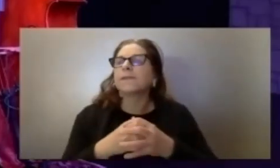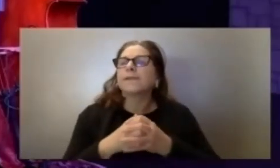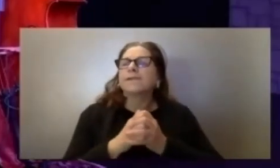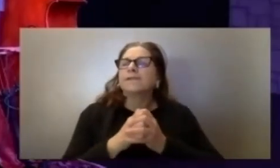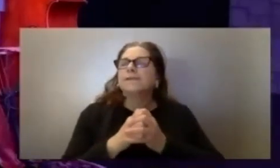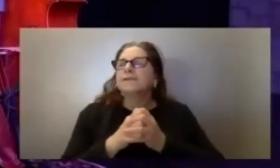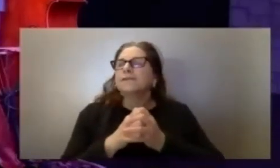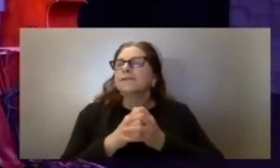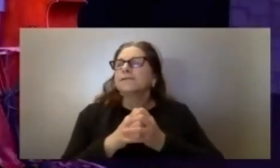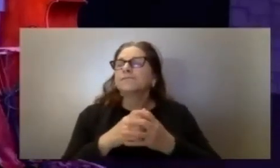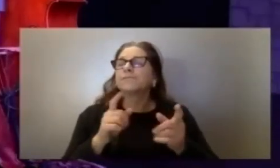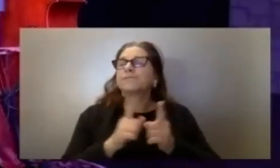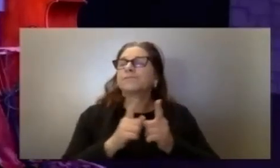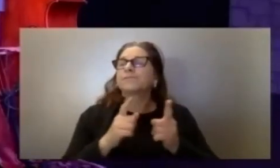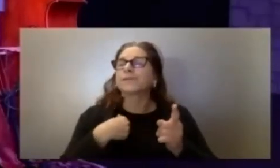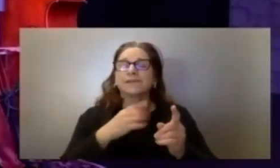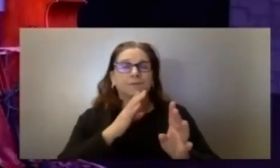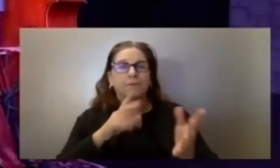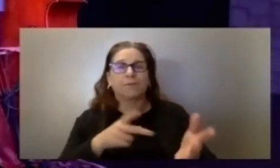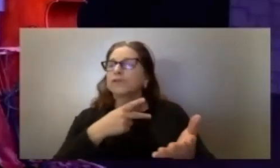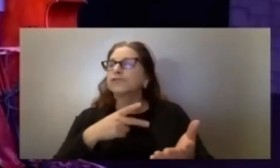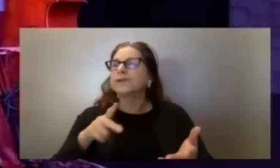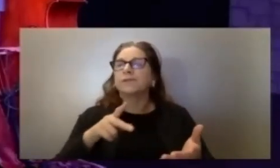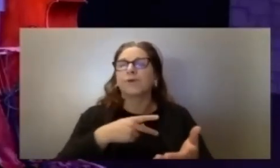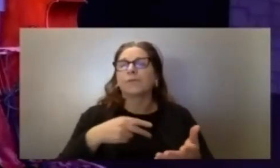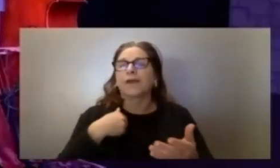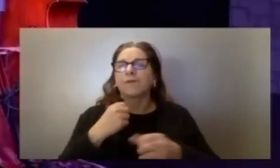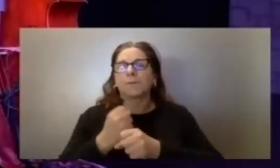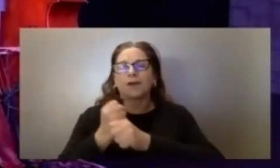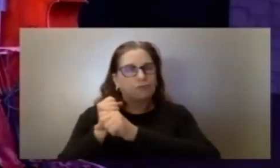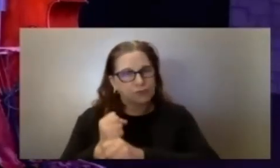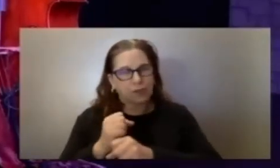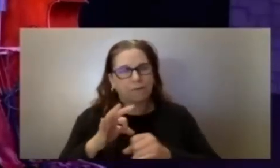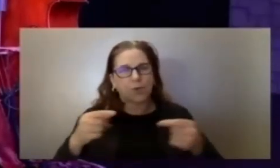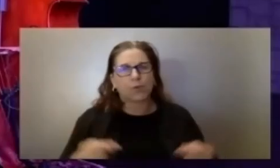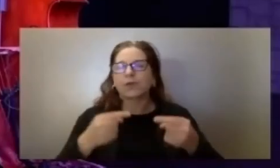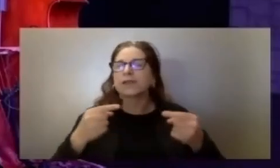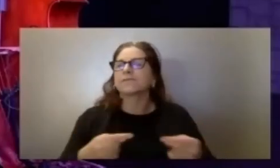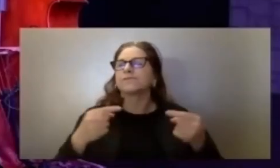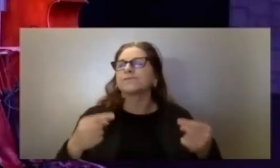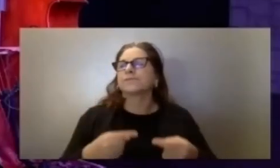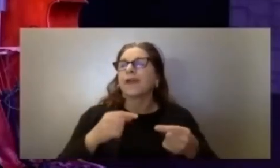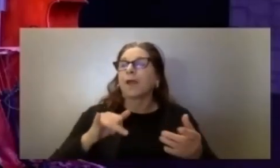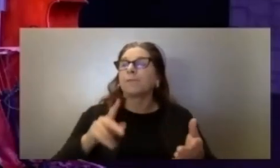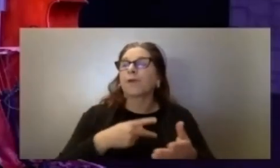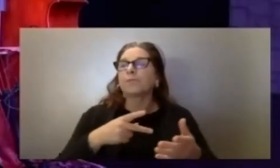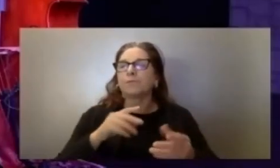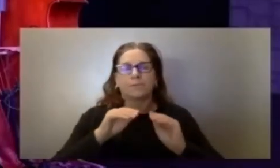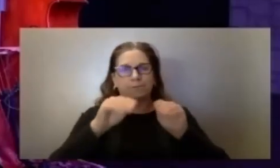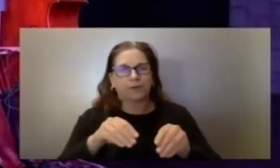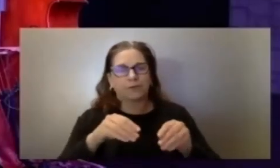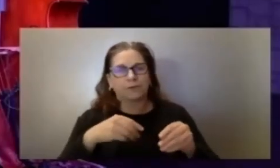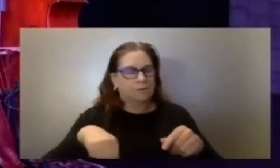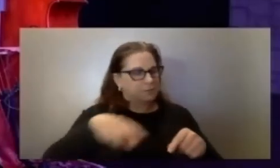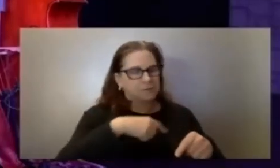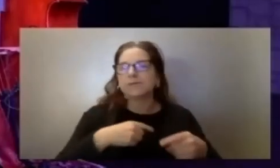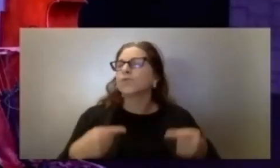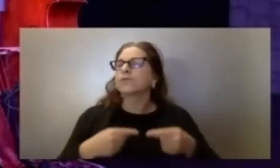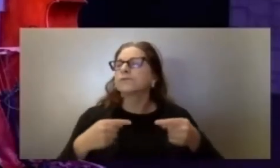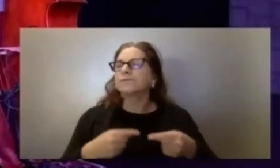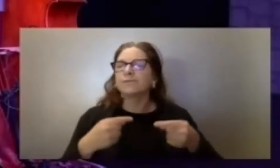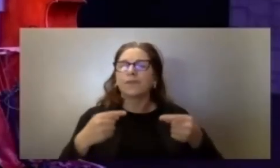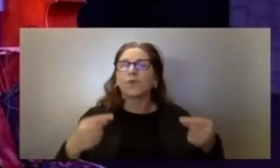this wound that we speak poetry. The poem is made a ritual of the wounding. The poem places us in the wound